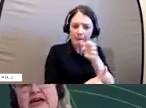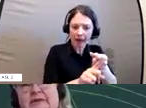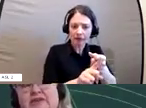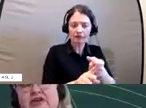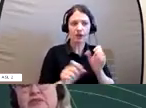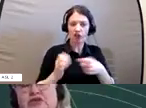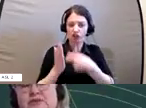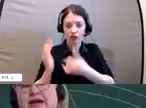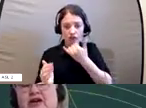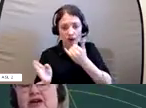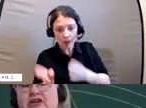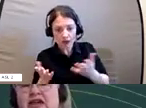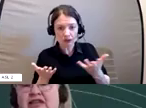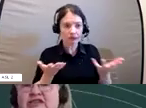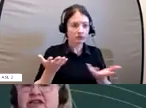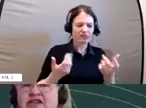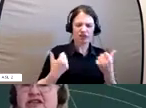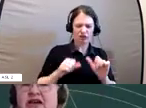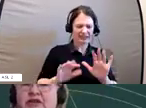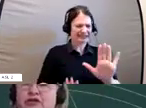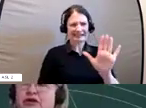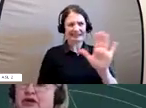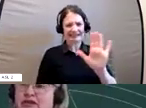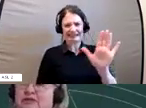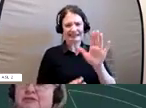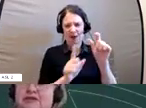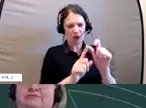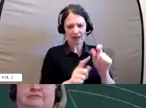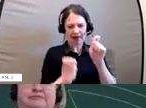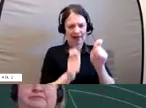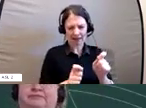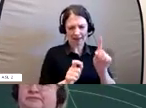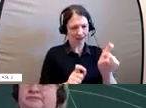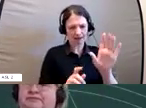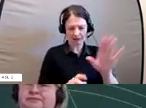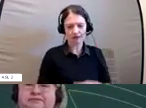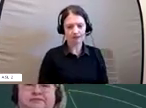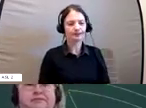to just push back on that legislation coming through at the moment.